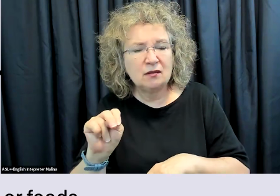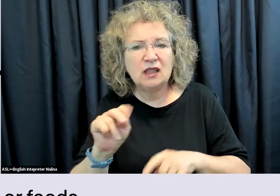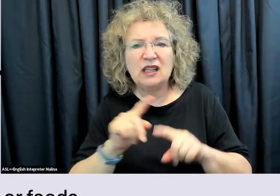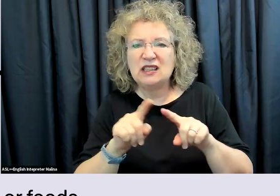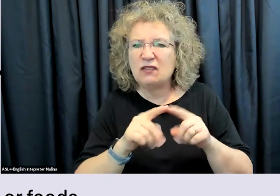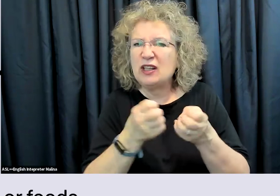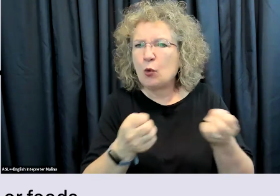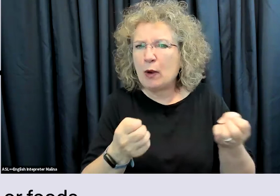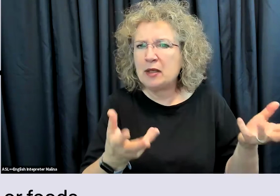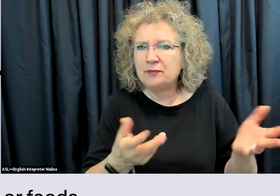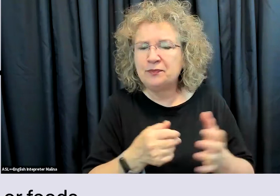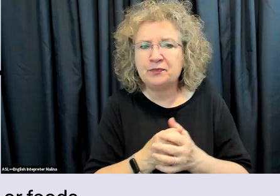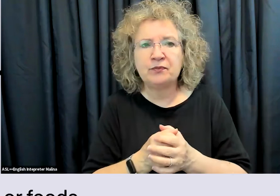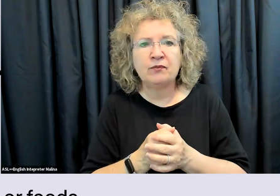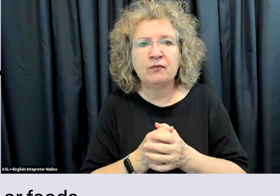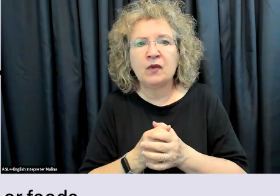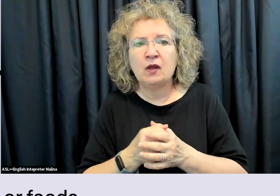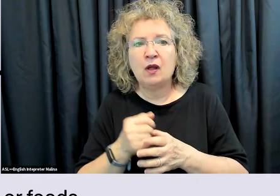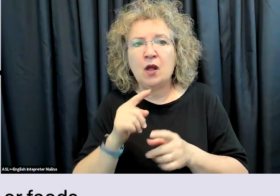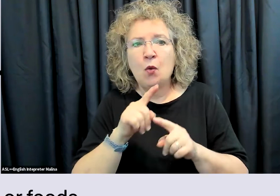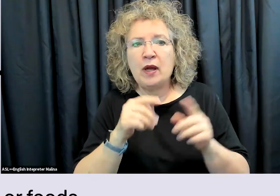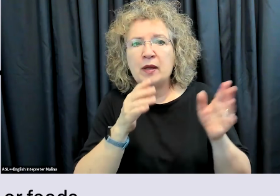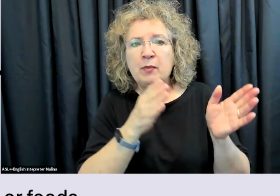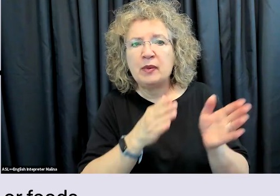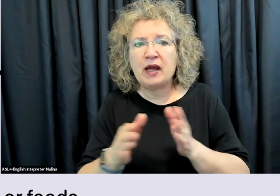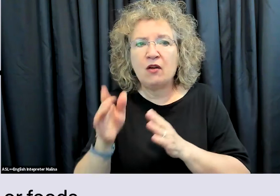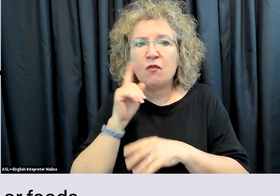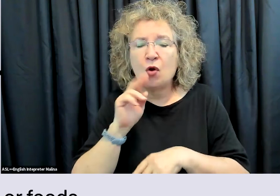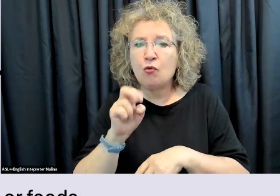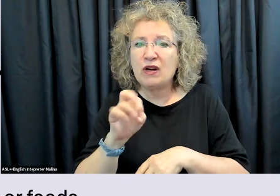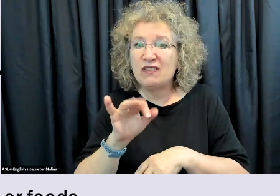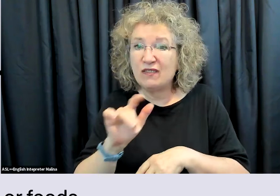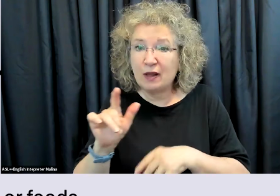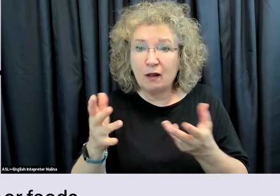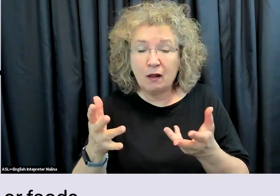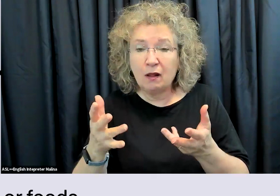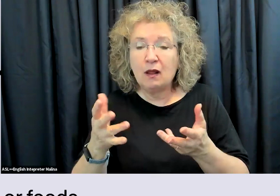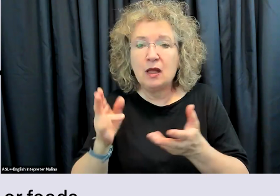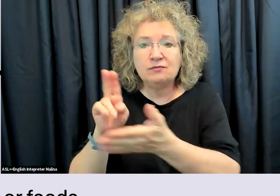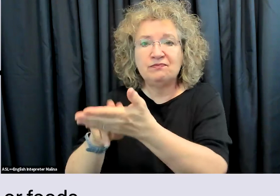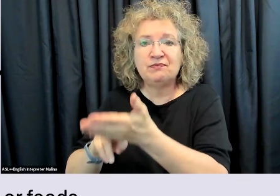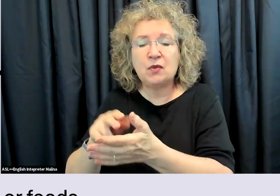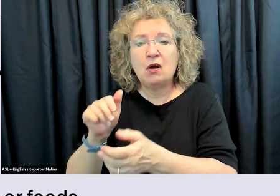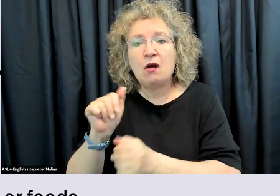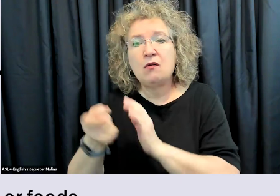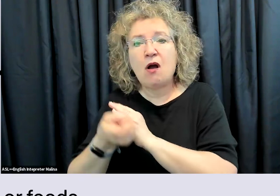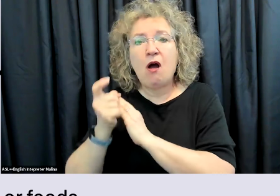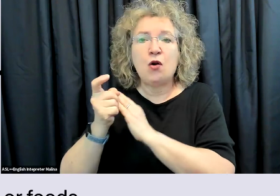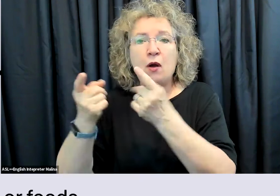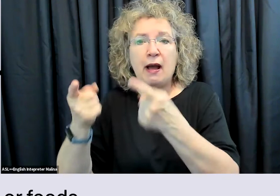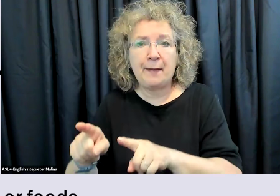medication synchronization or courtesy refill program to avoid gaps in filling and taking